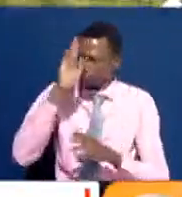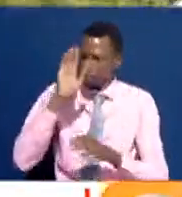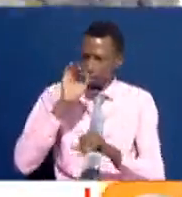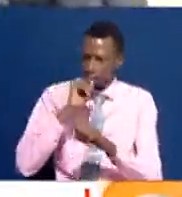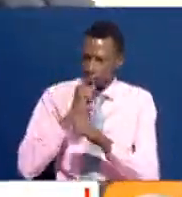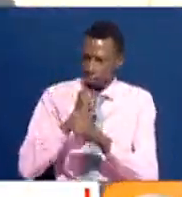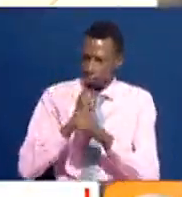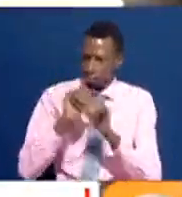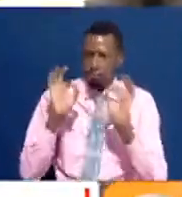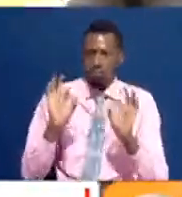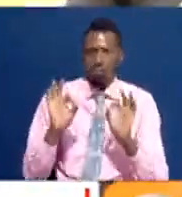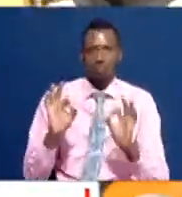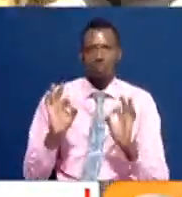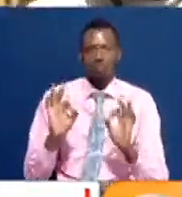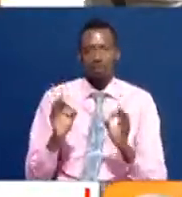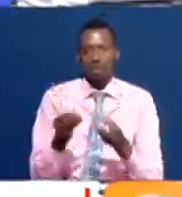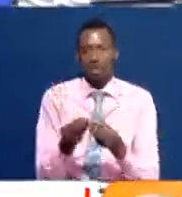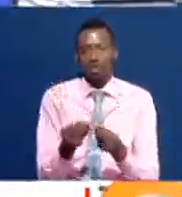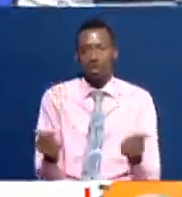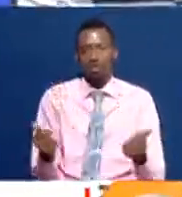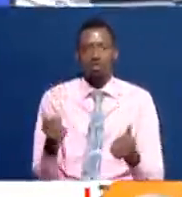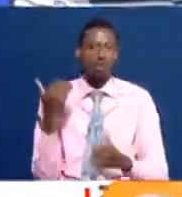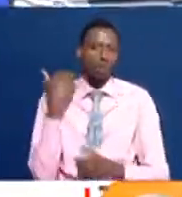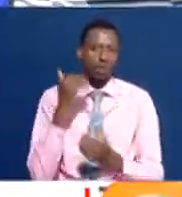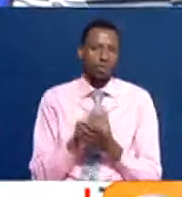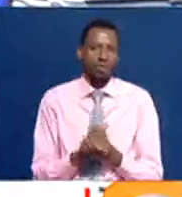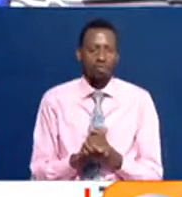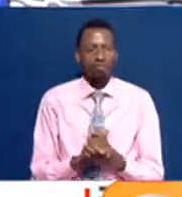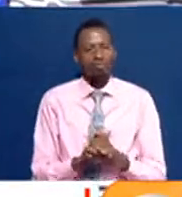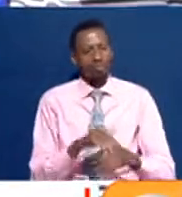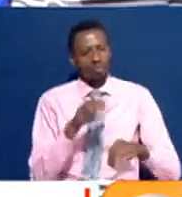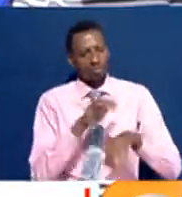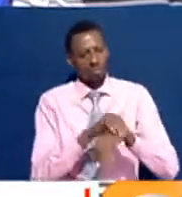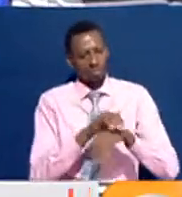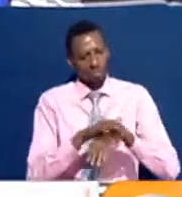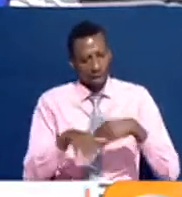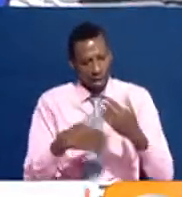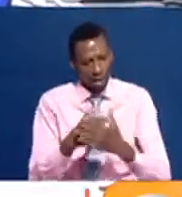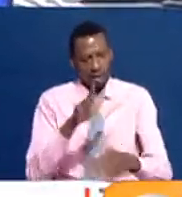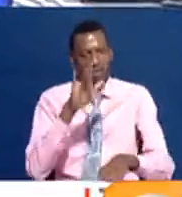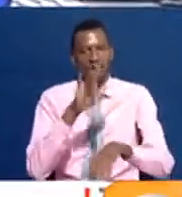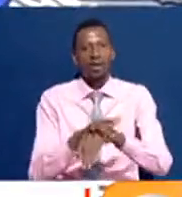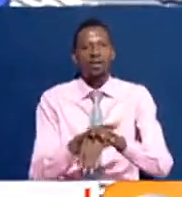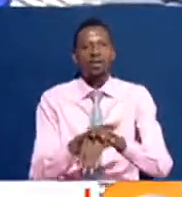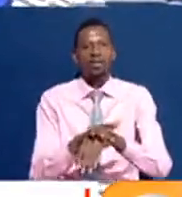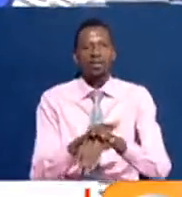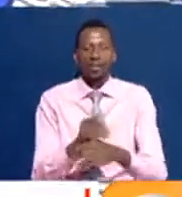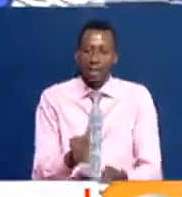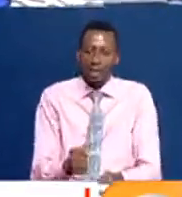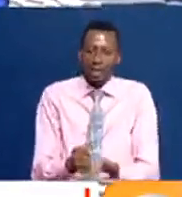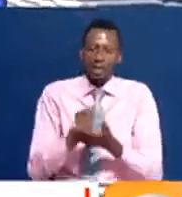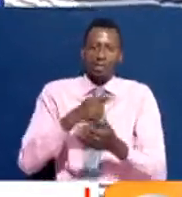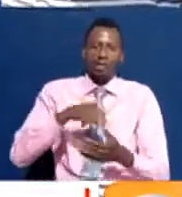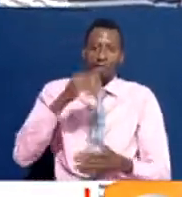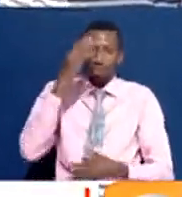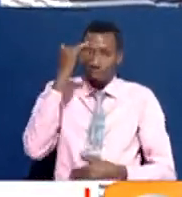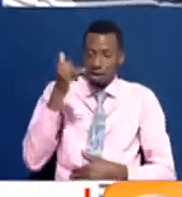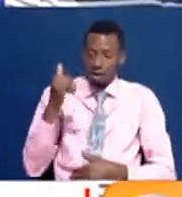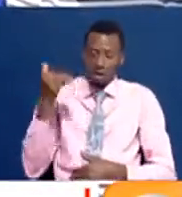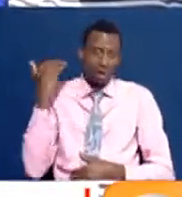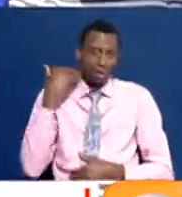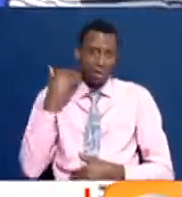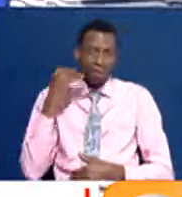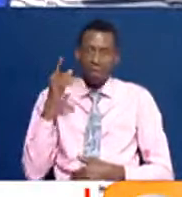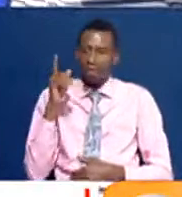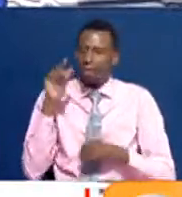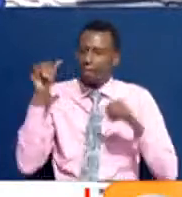waliofanya kushughulikia wa majambazi. Ni vizuri maafisa wa polisi walifika mapema na kutusaidia kwa sababu ujambazi ni kitu